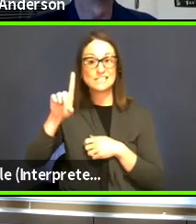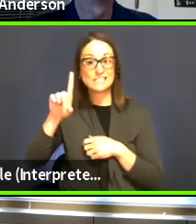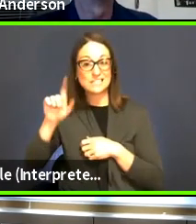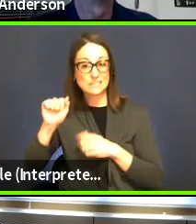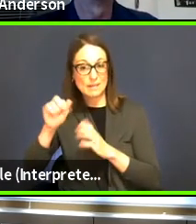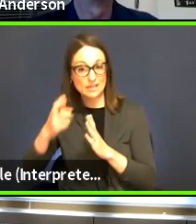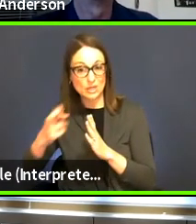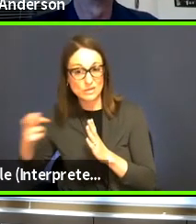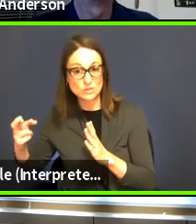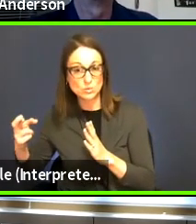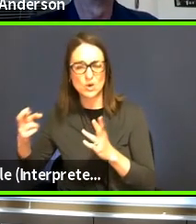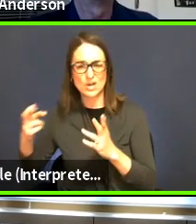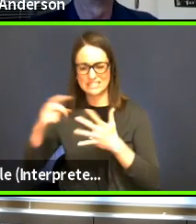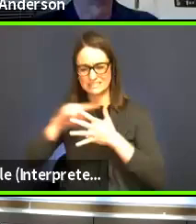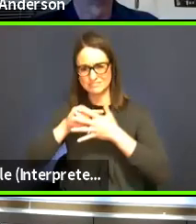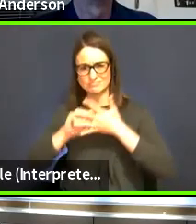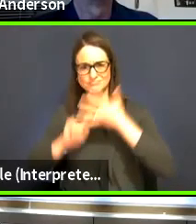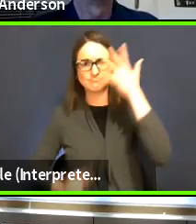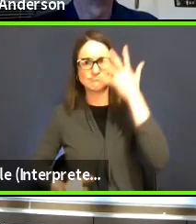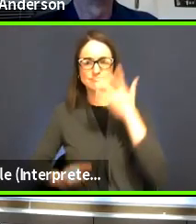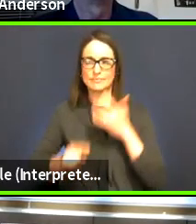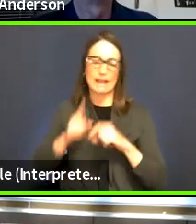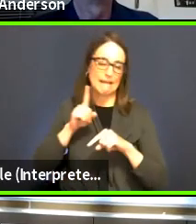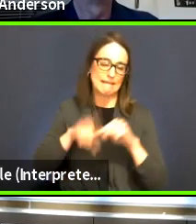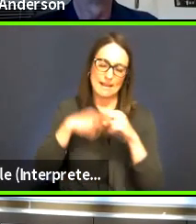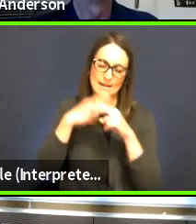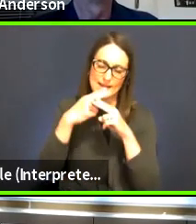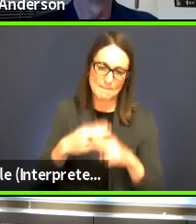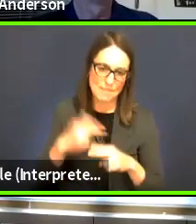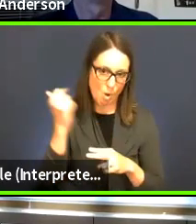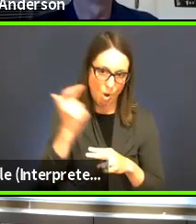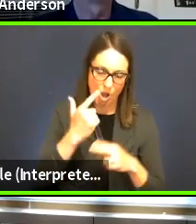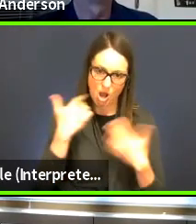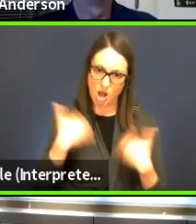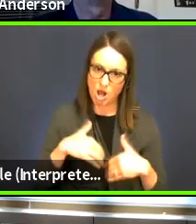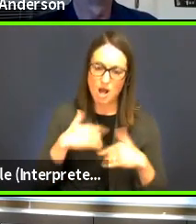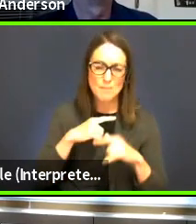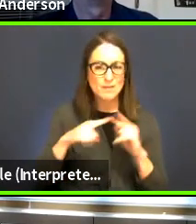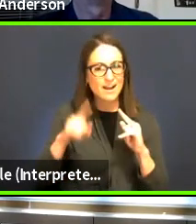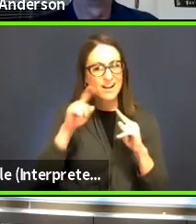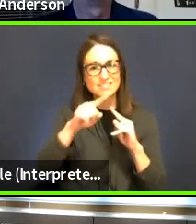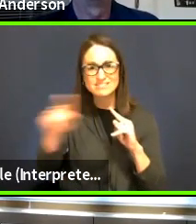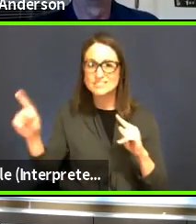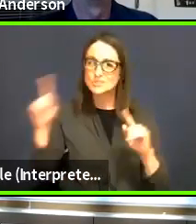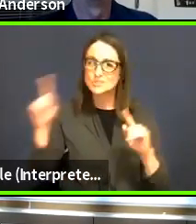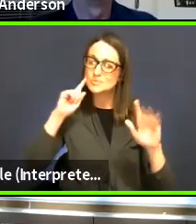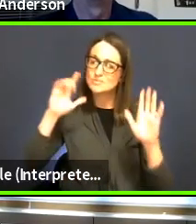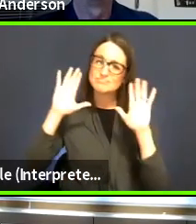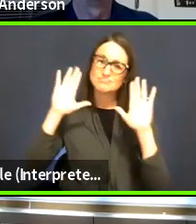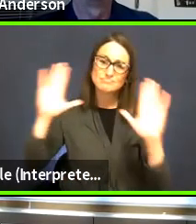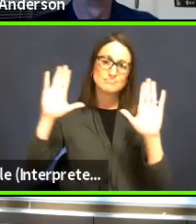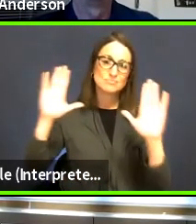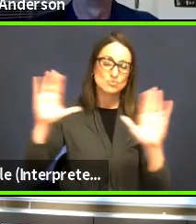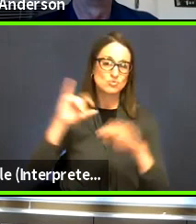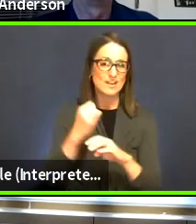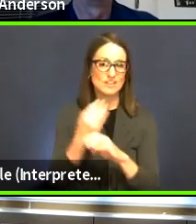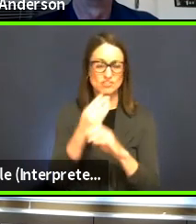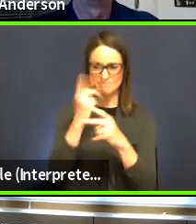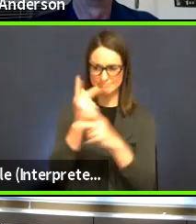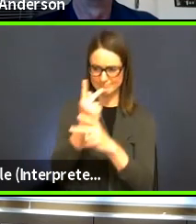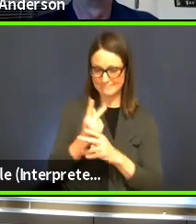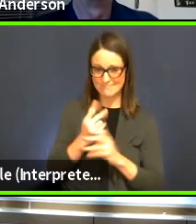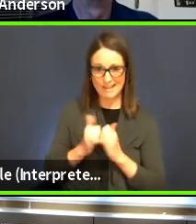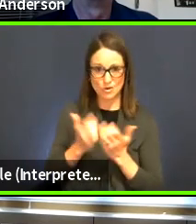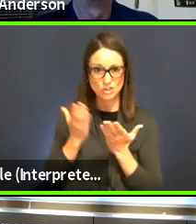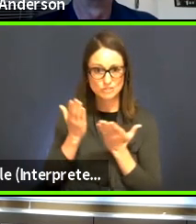Bear Pantry, all of those. I can't name them all, but they're just doing such a great job in figuring out how to serve our students. And so I'm